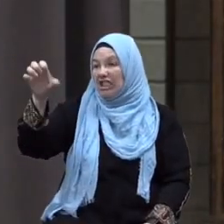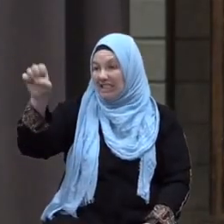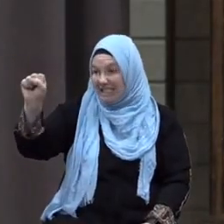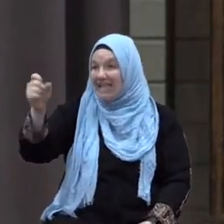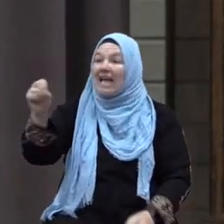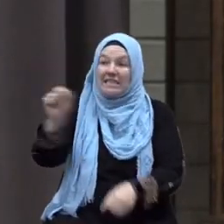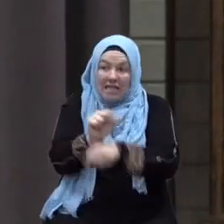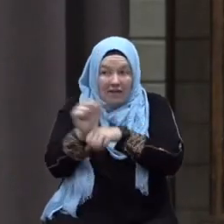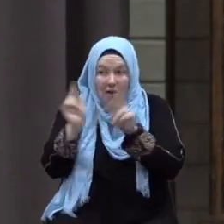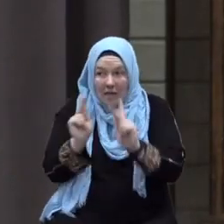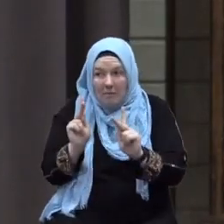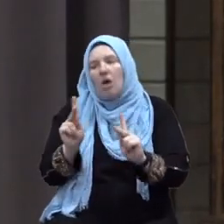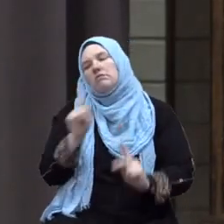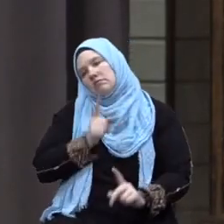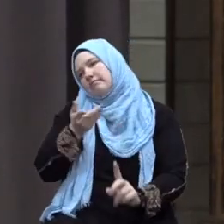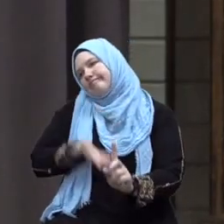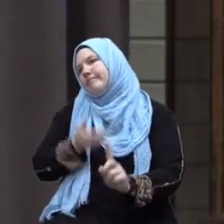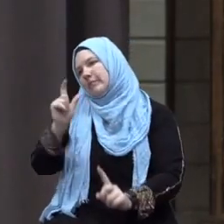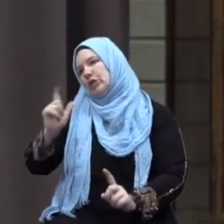people, Muslims,